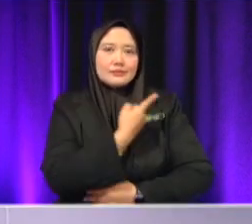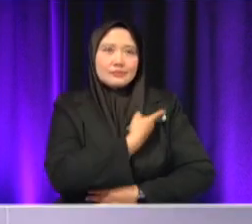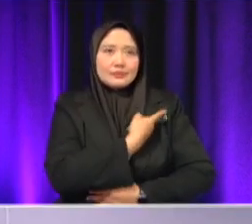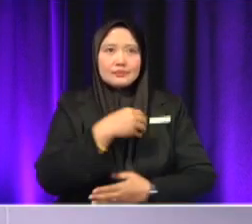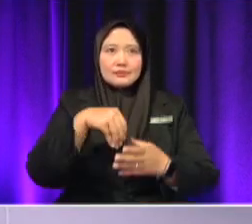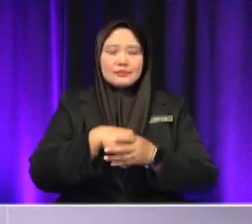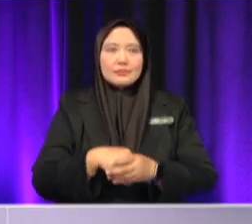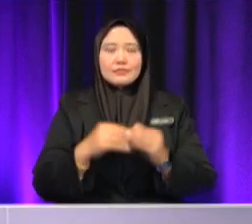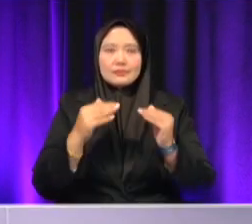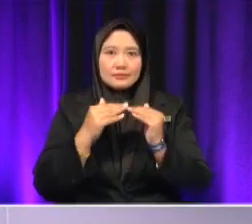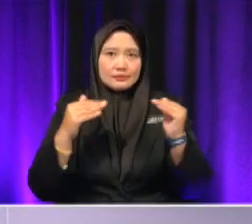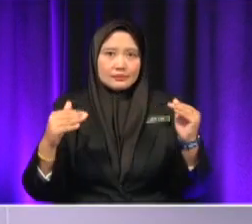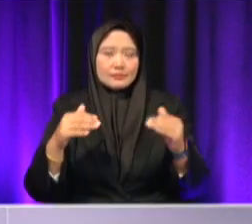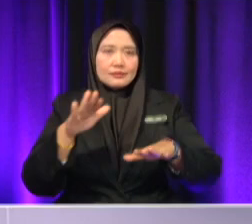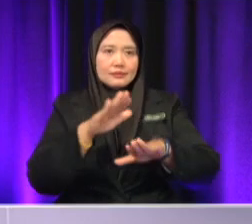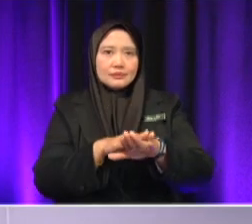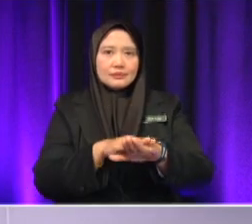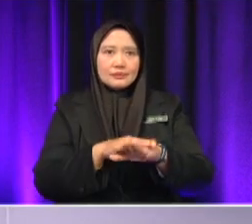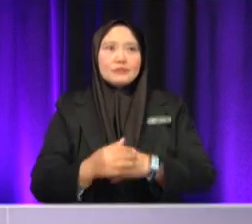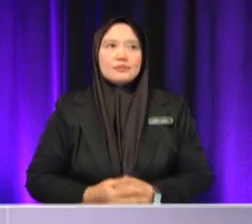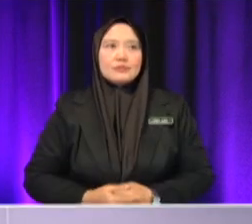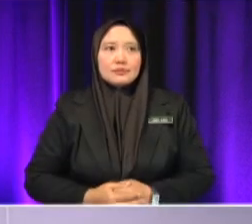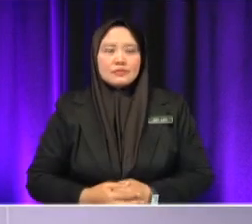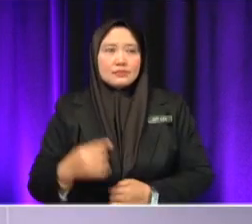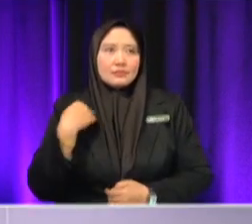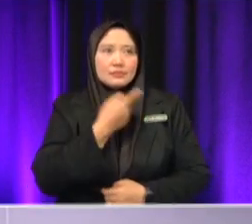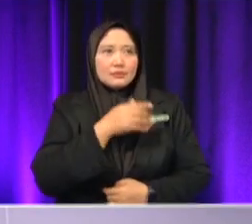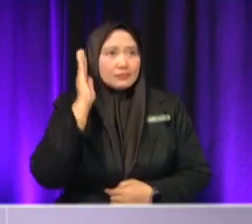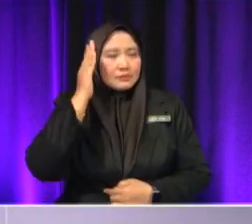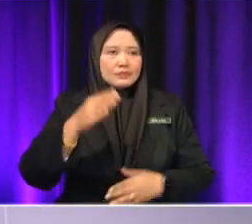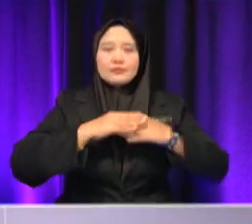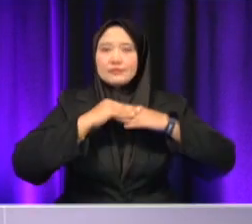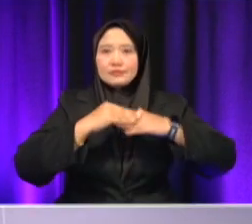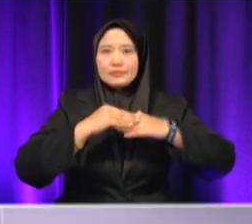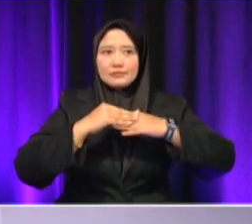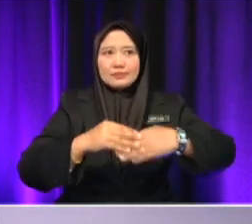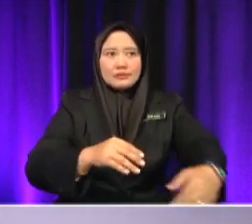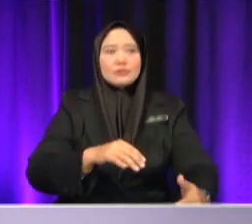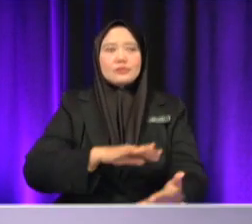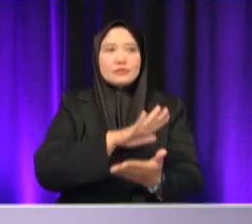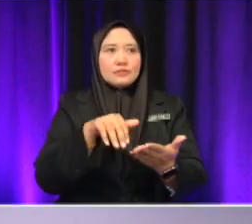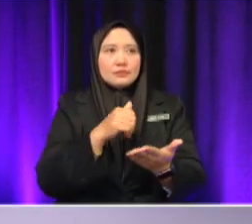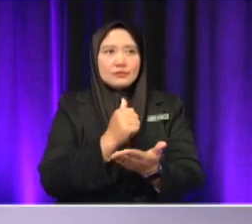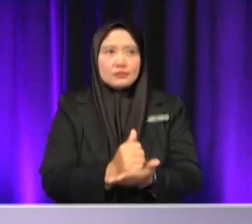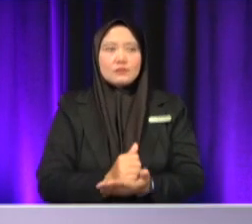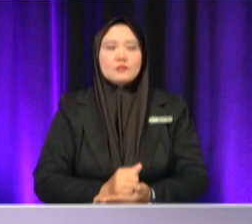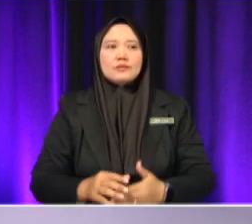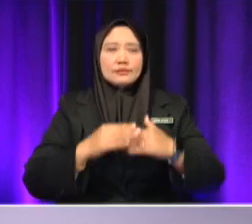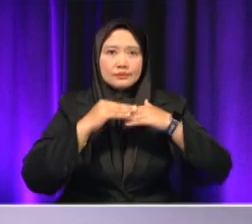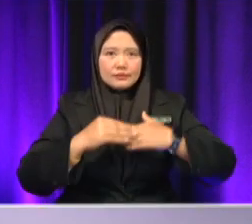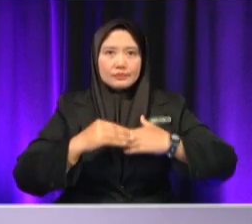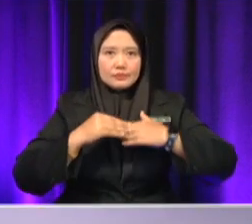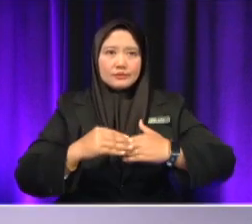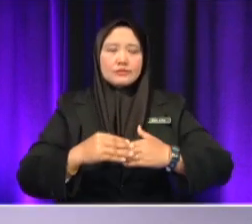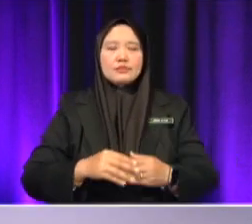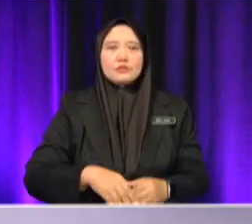Menengah Atas. And for today's lesson, we are going to be learning Bahasa Inggeris or the English language for Form 5